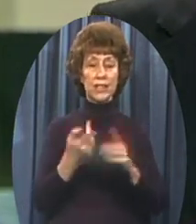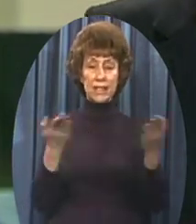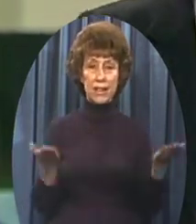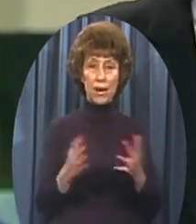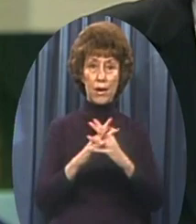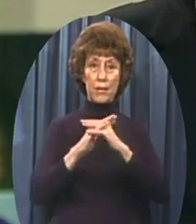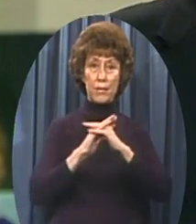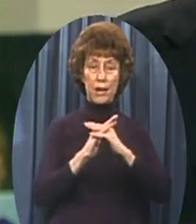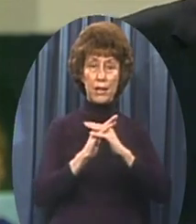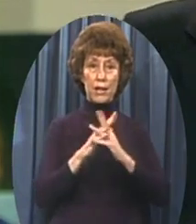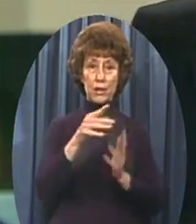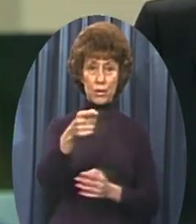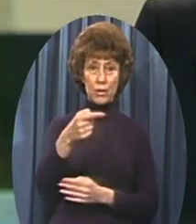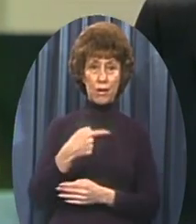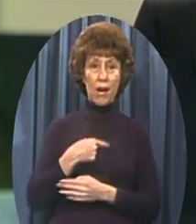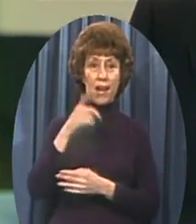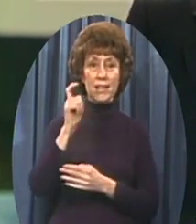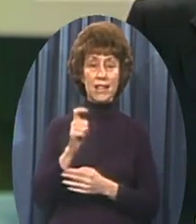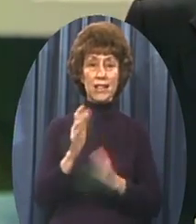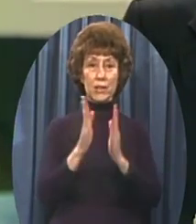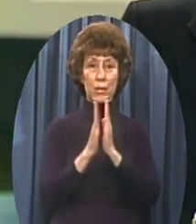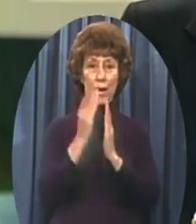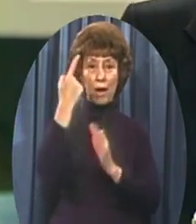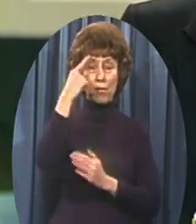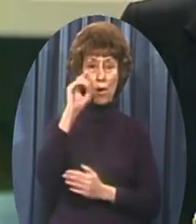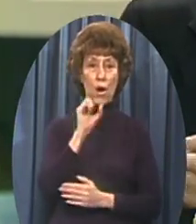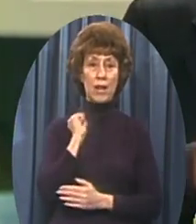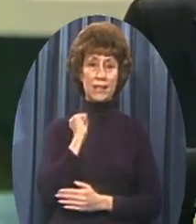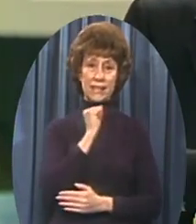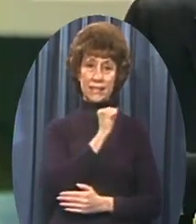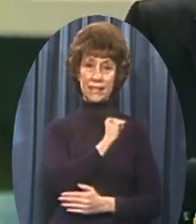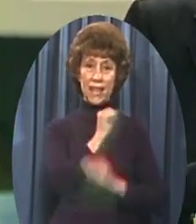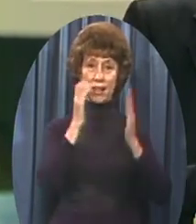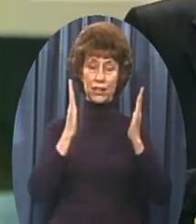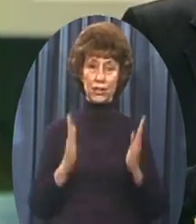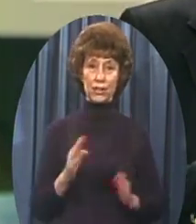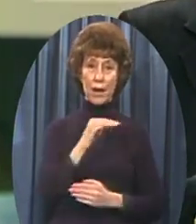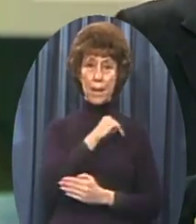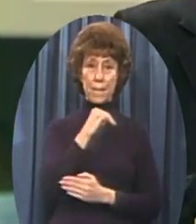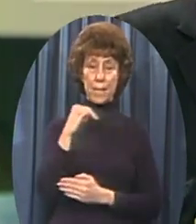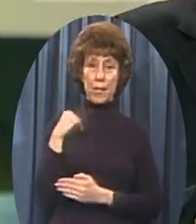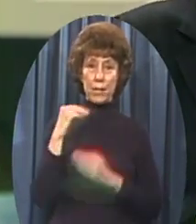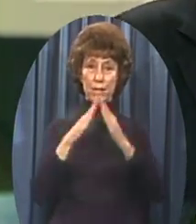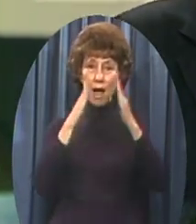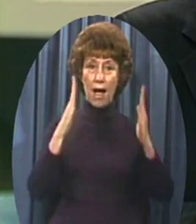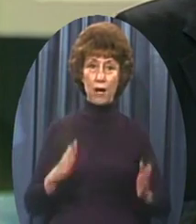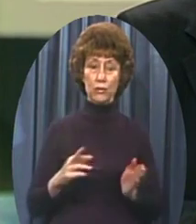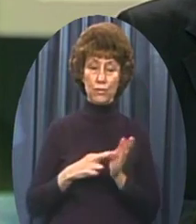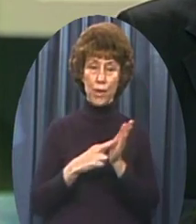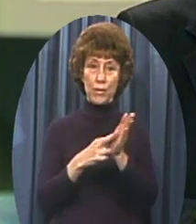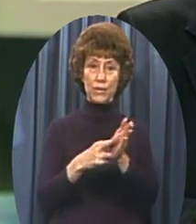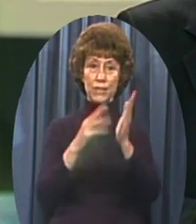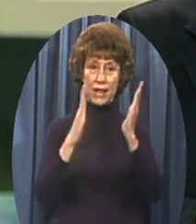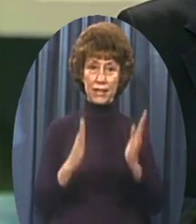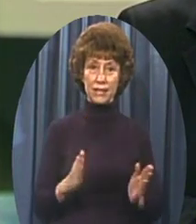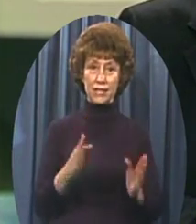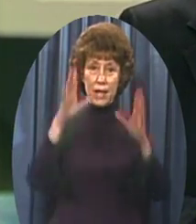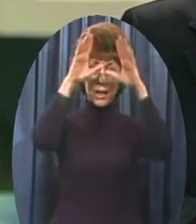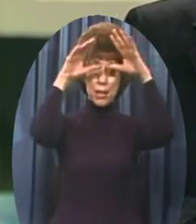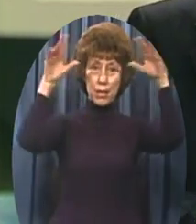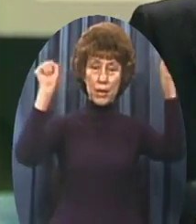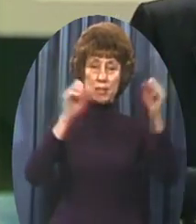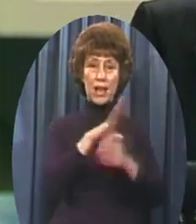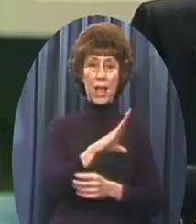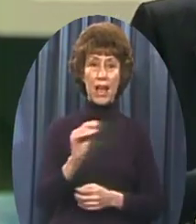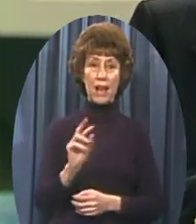pray for all the senators, the members of the House of Representatives, the president, the vice president.